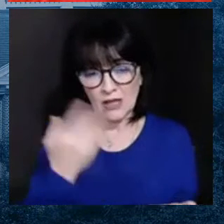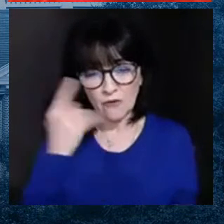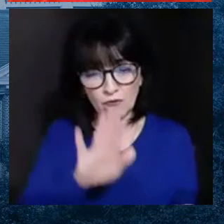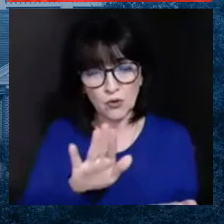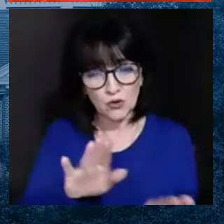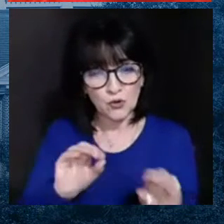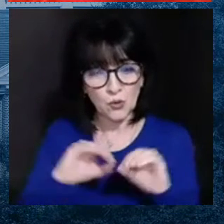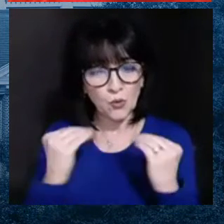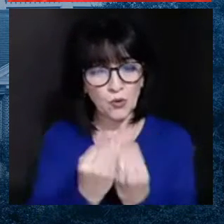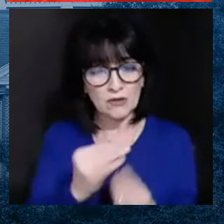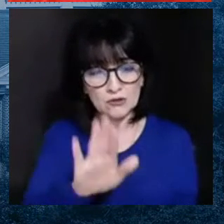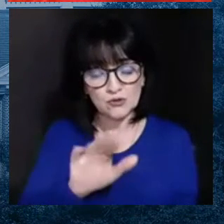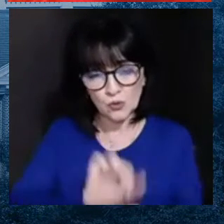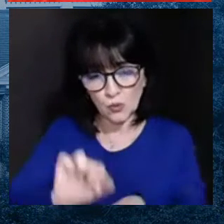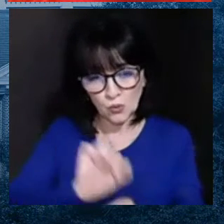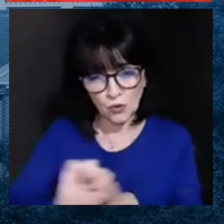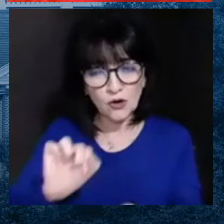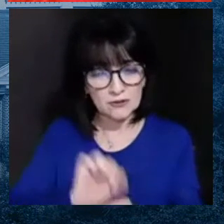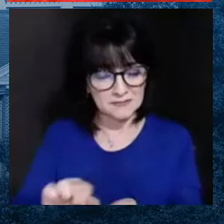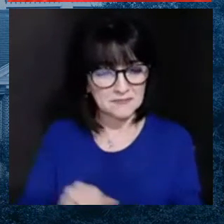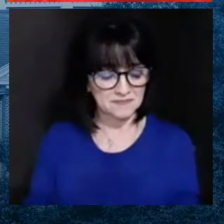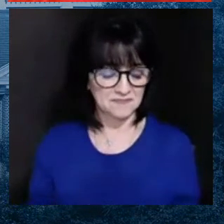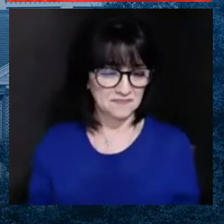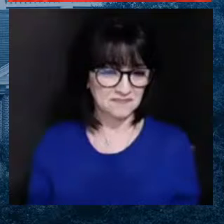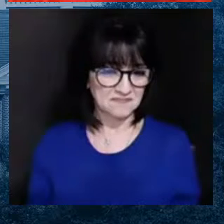the members of your association.